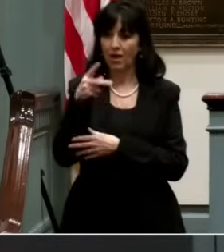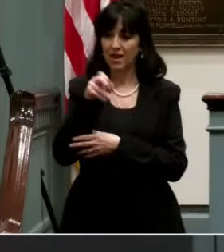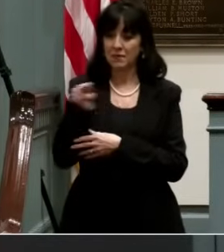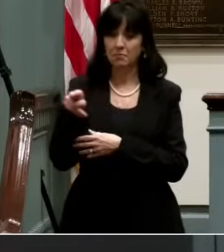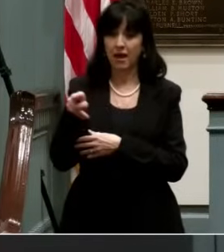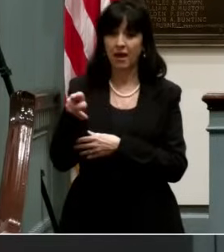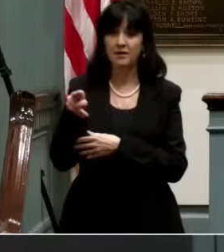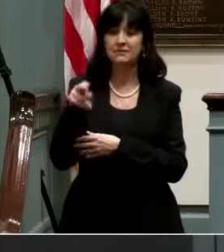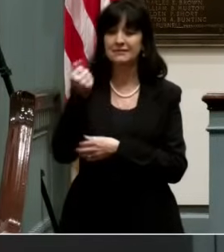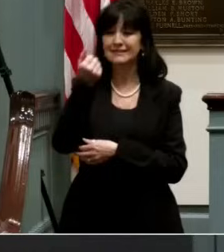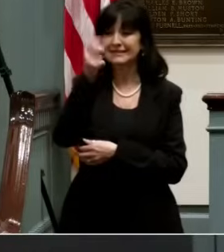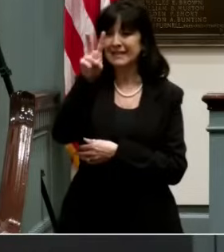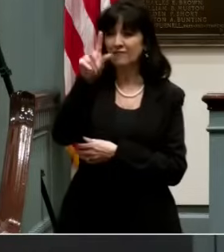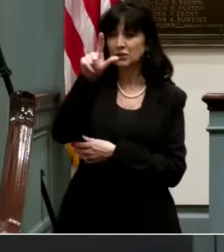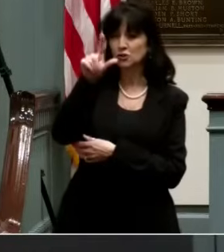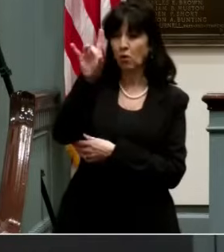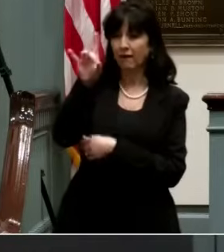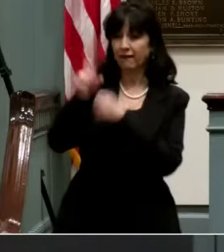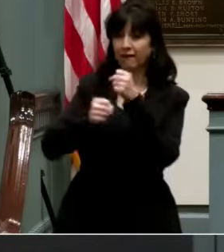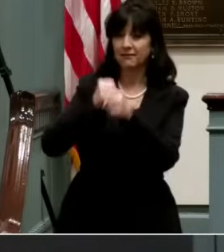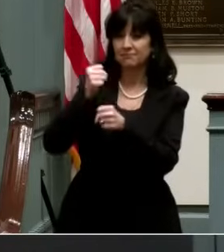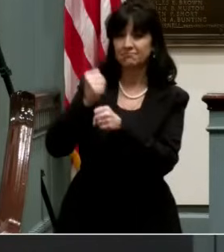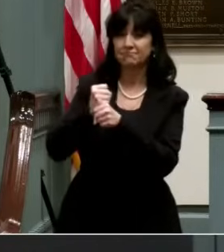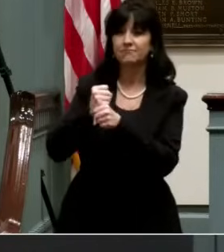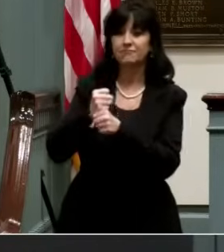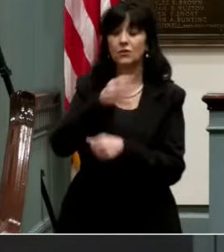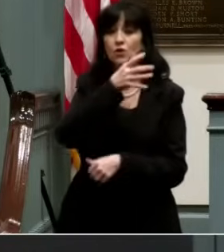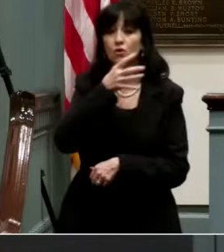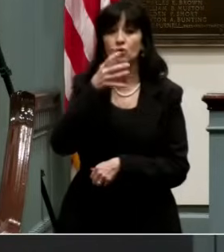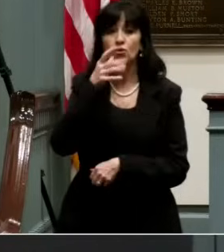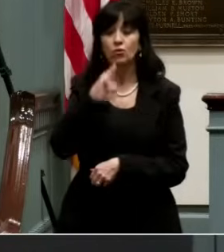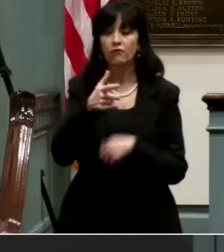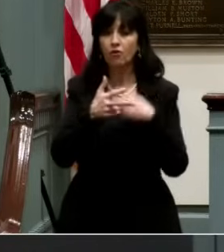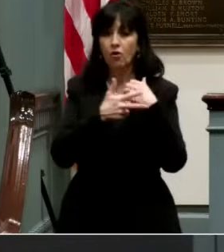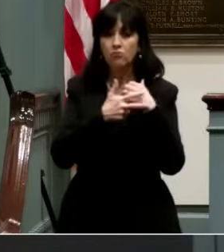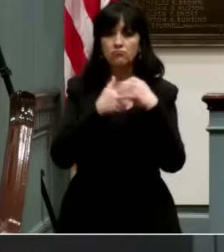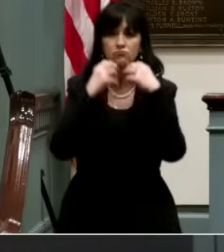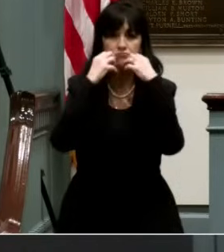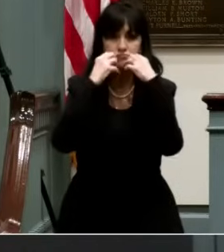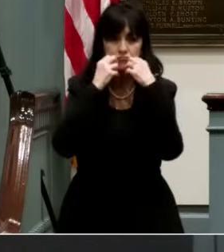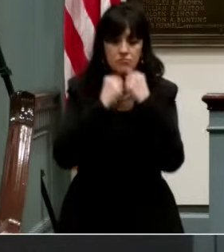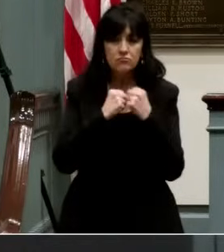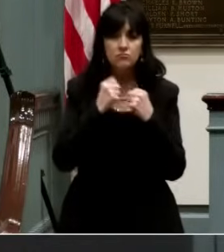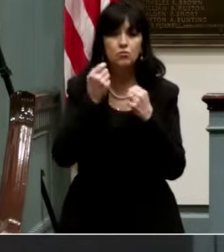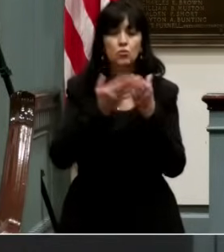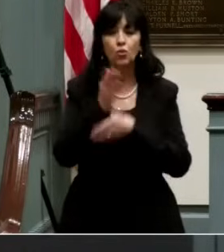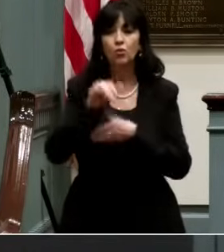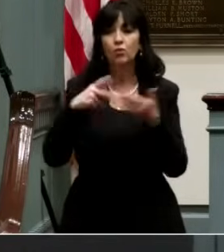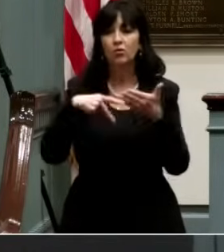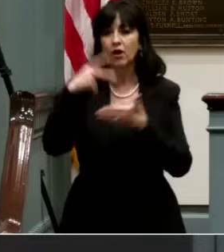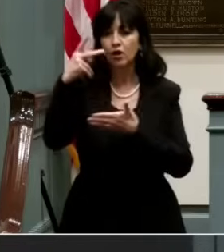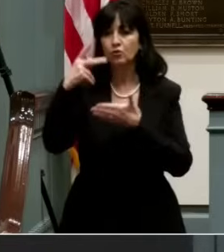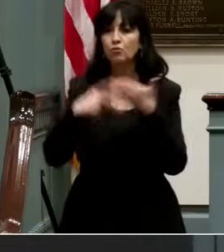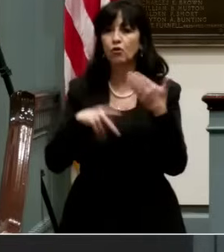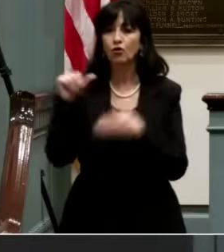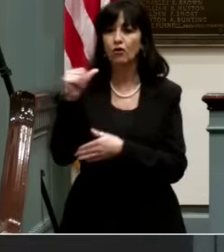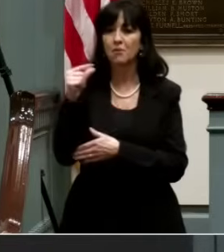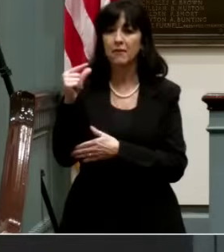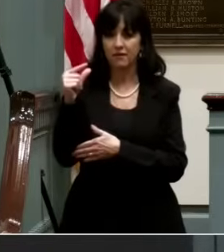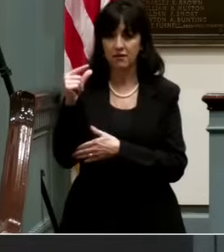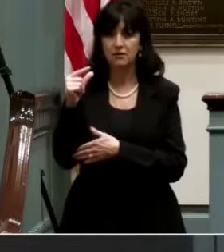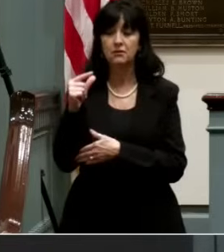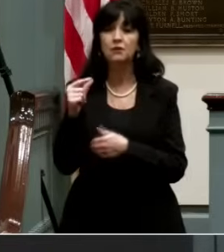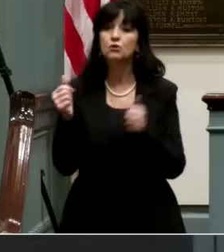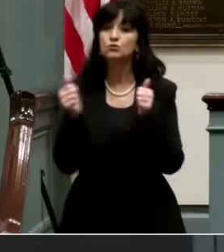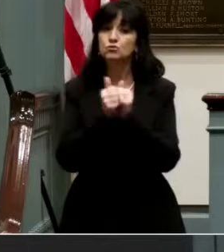in 1728. The farm has been preserved through the Ag Lands Preservation Program, and together with